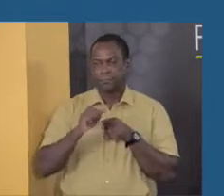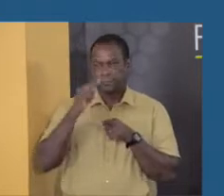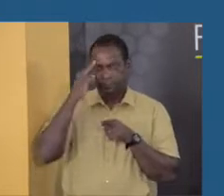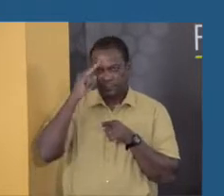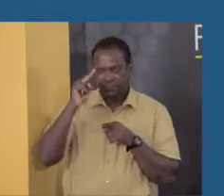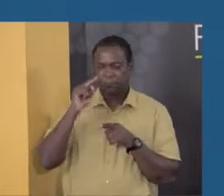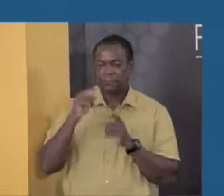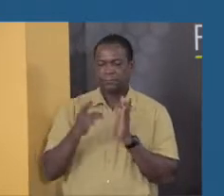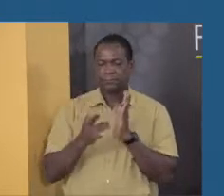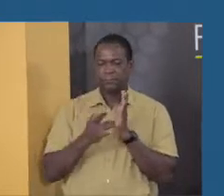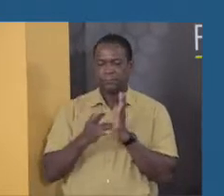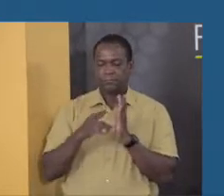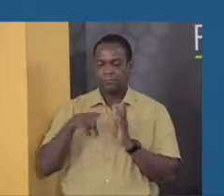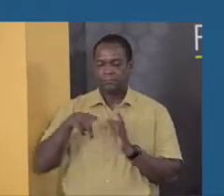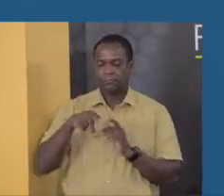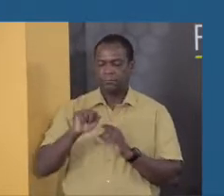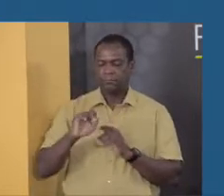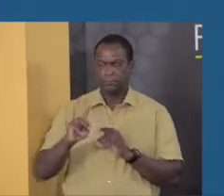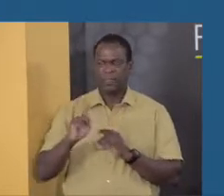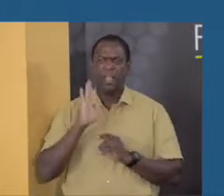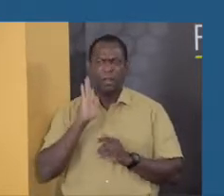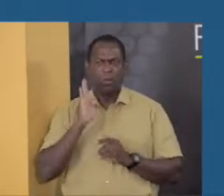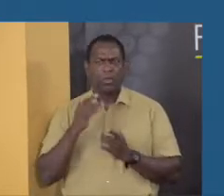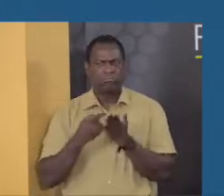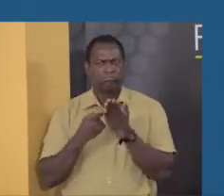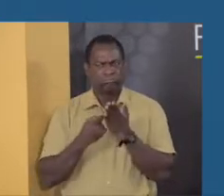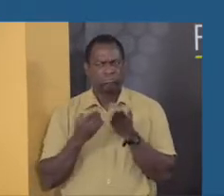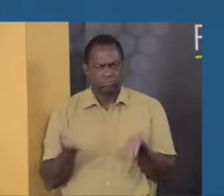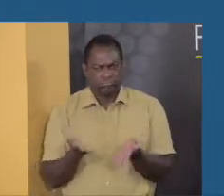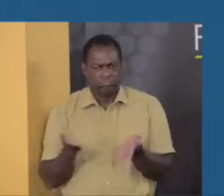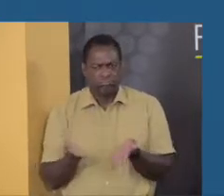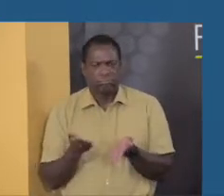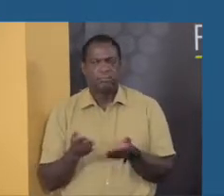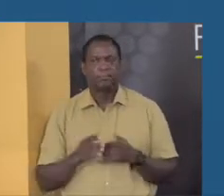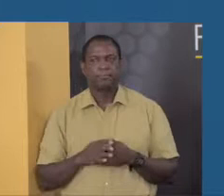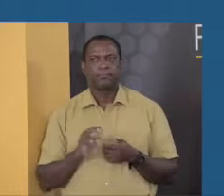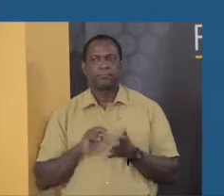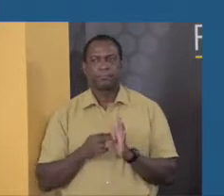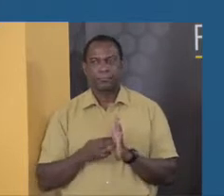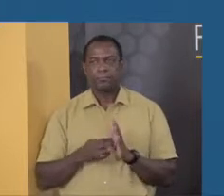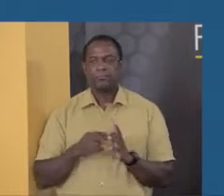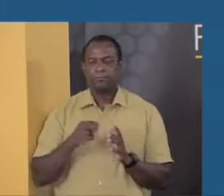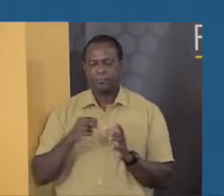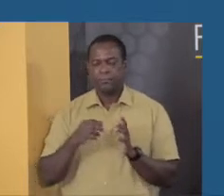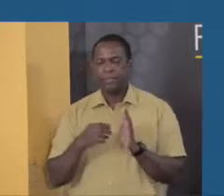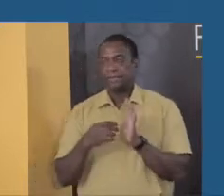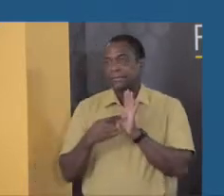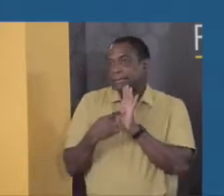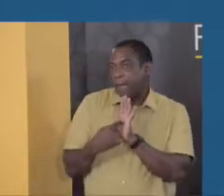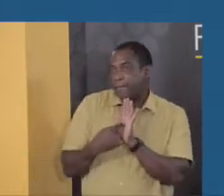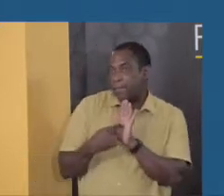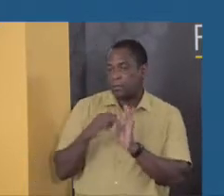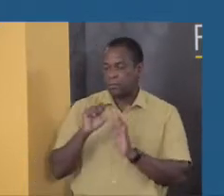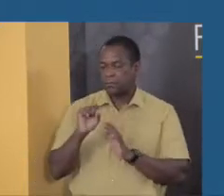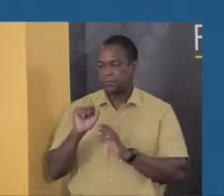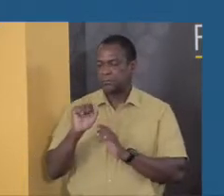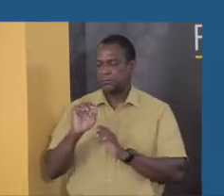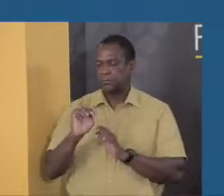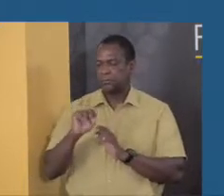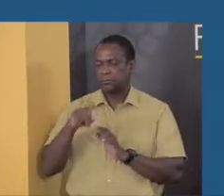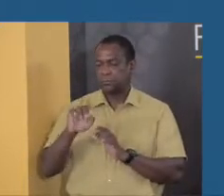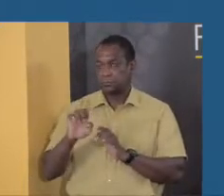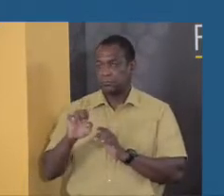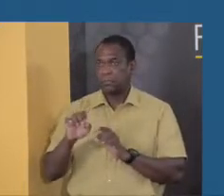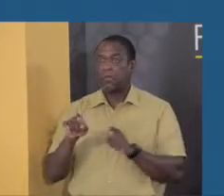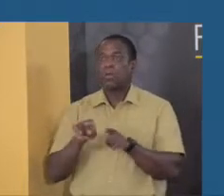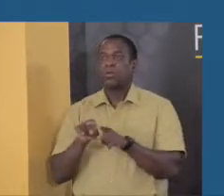samples and production runs. So these are the things that there will be consultation at the facility with designers